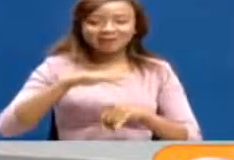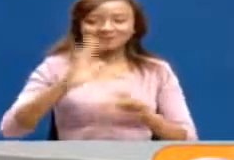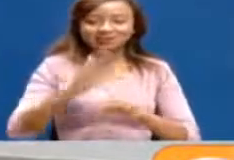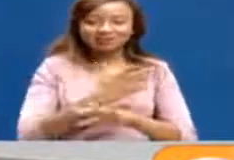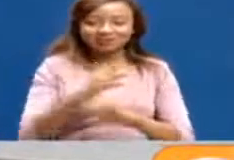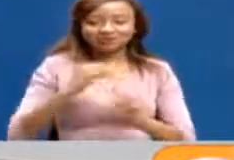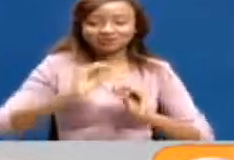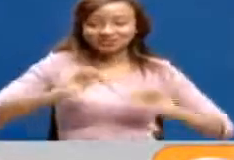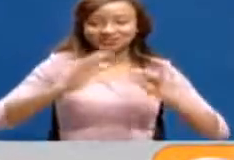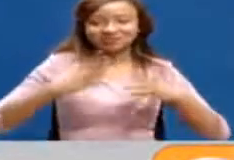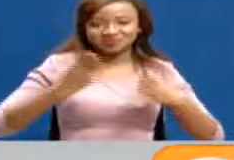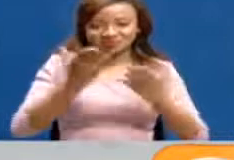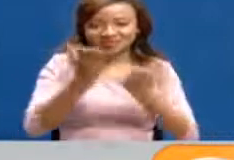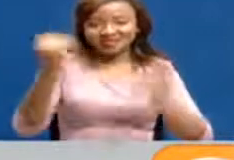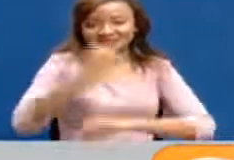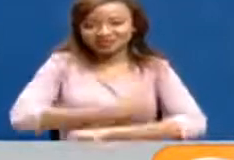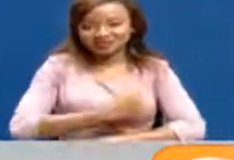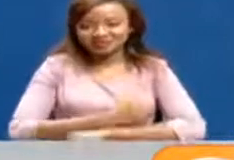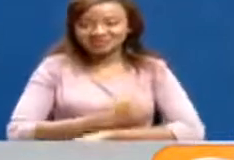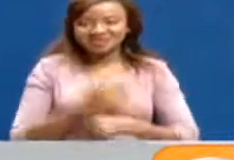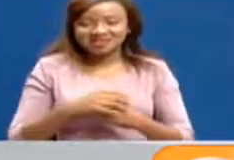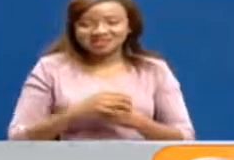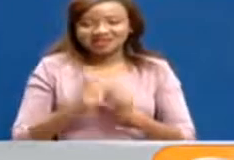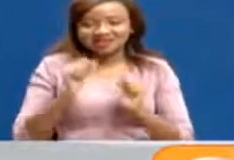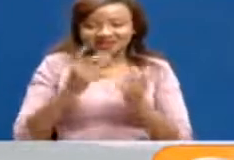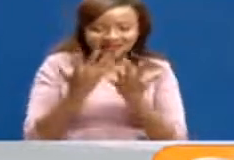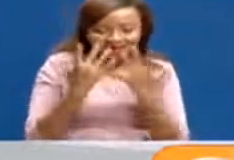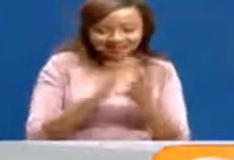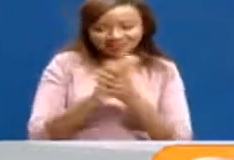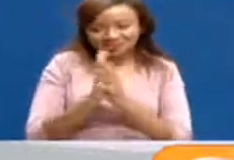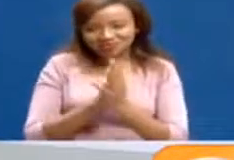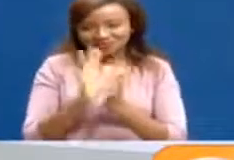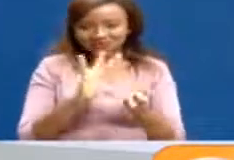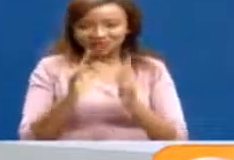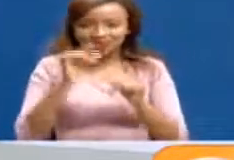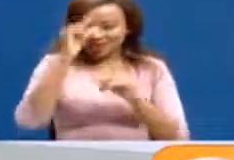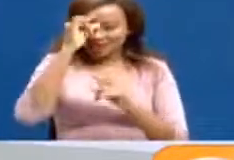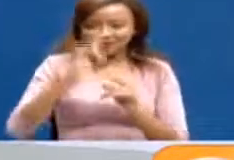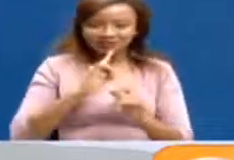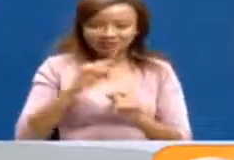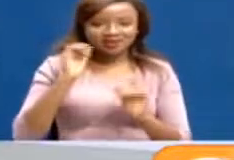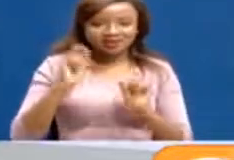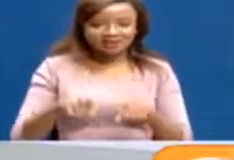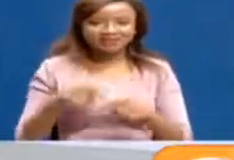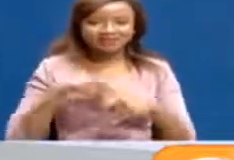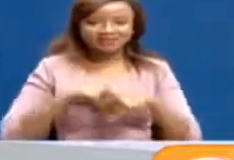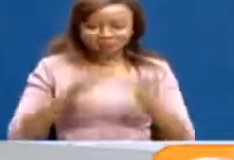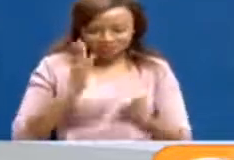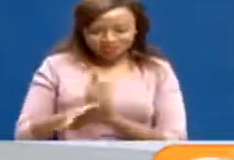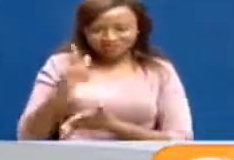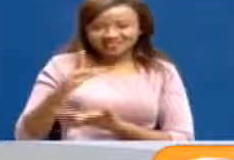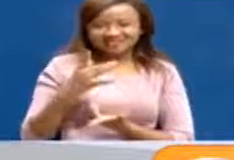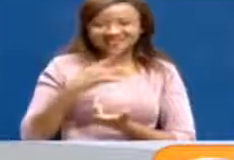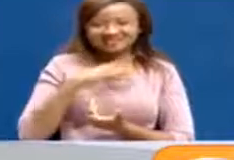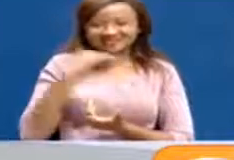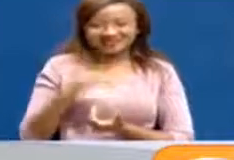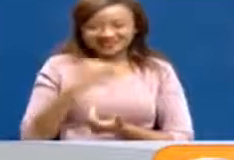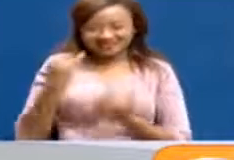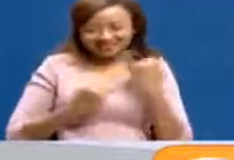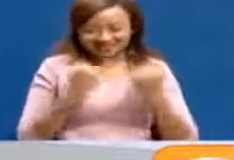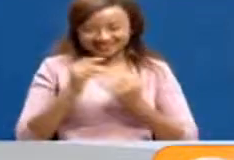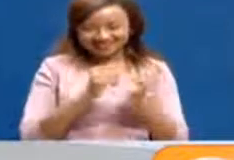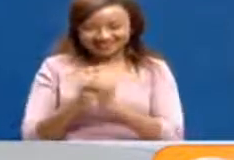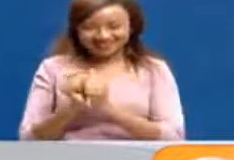school on washing hands, social distancing, the government directives that we must all follow. And I think that was a fun way to to get it